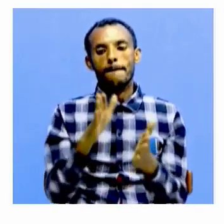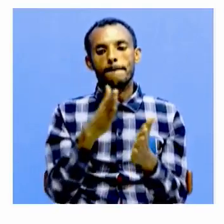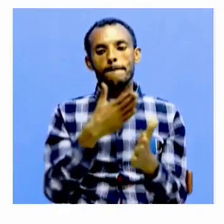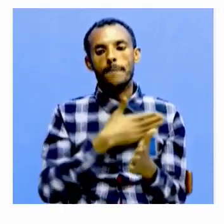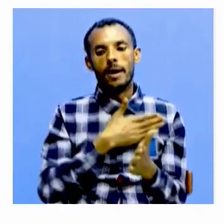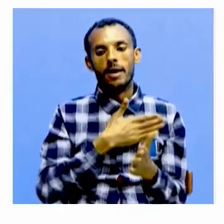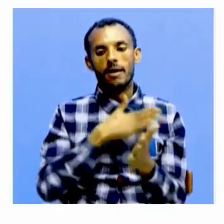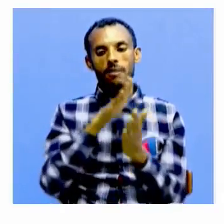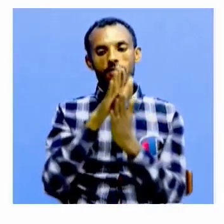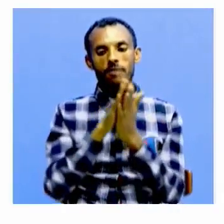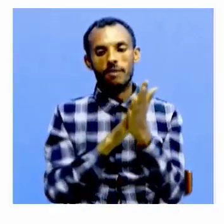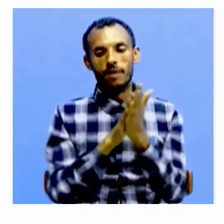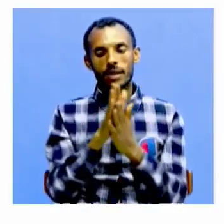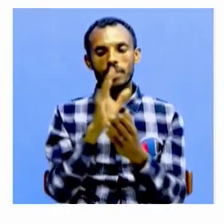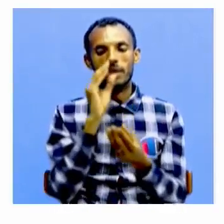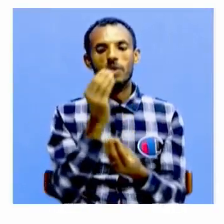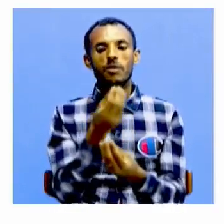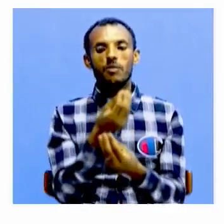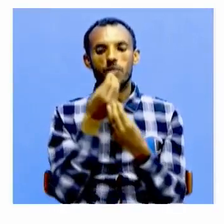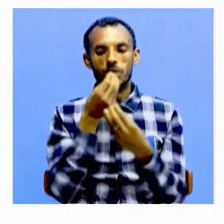favorite